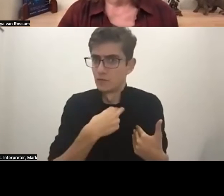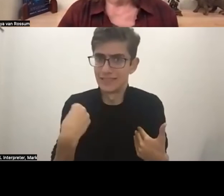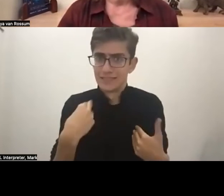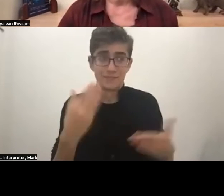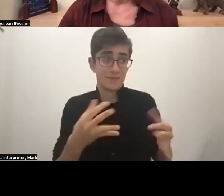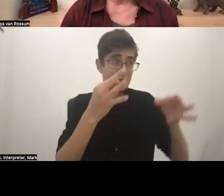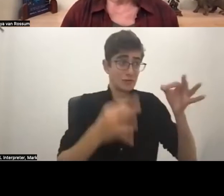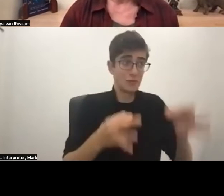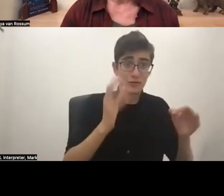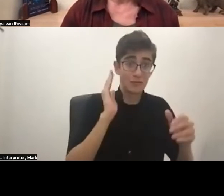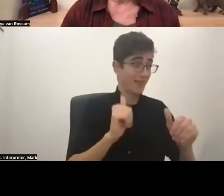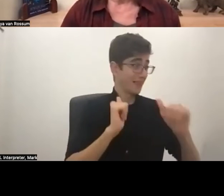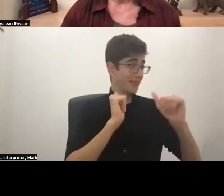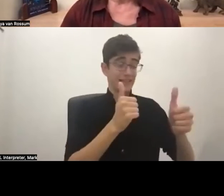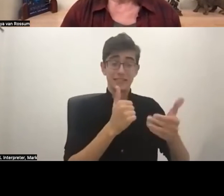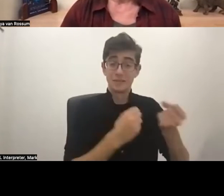about defining some of